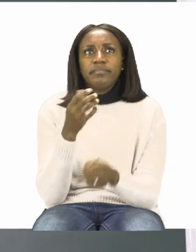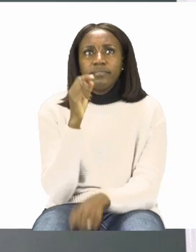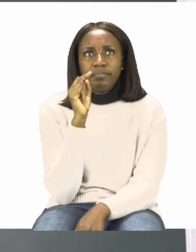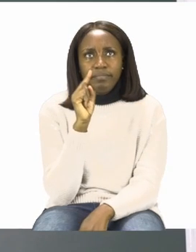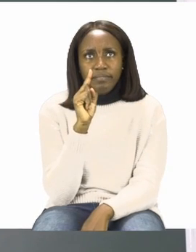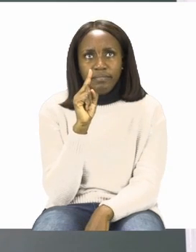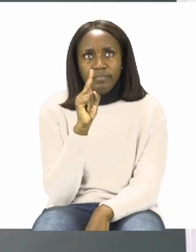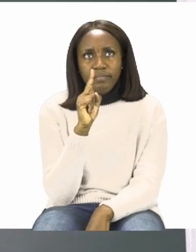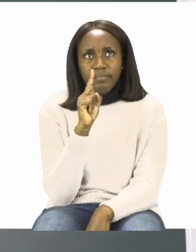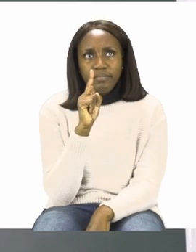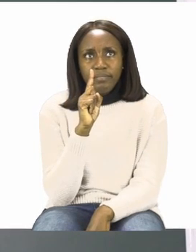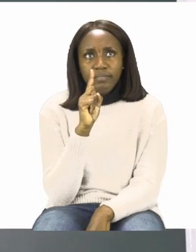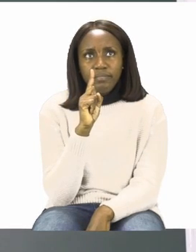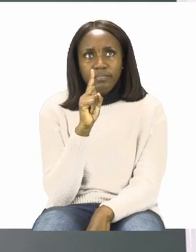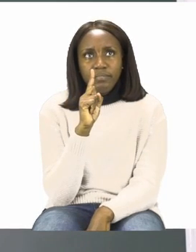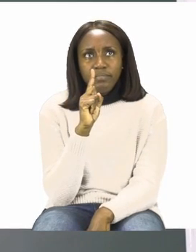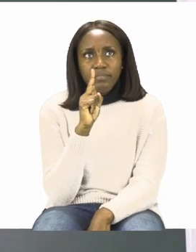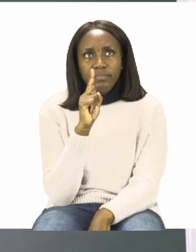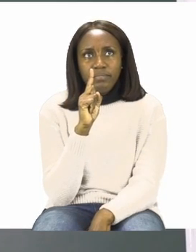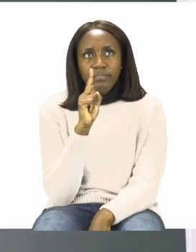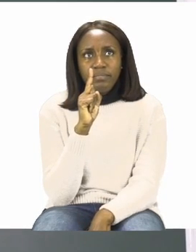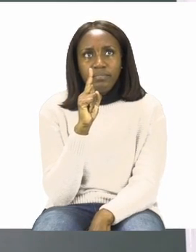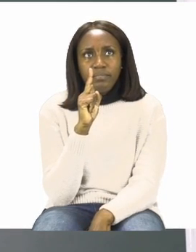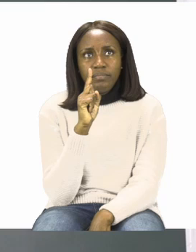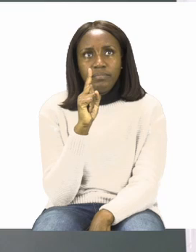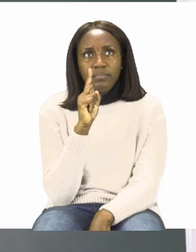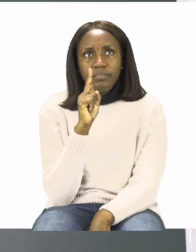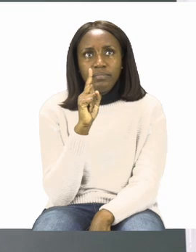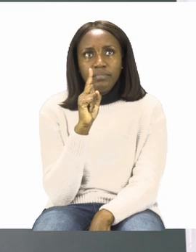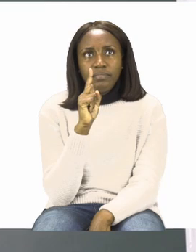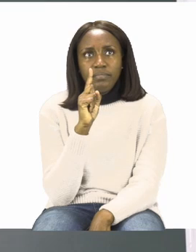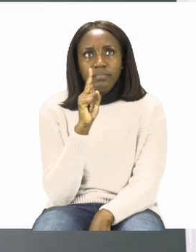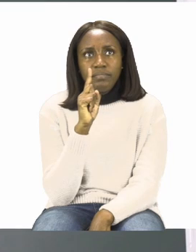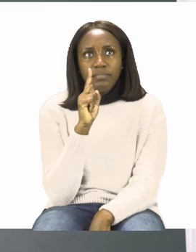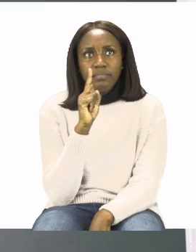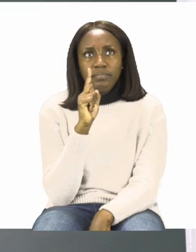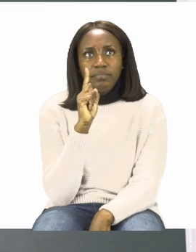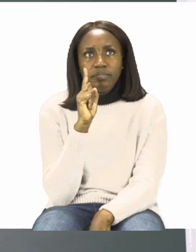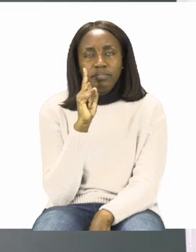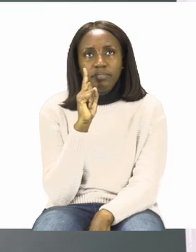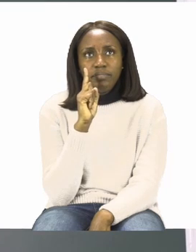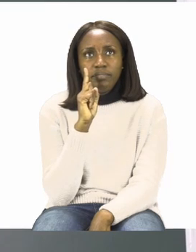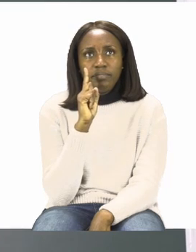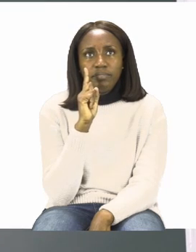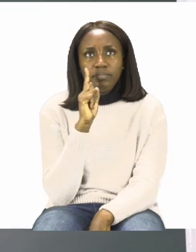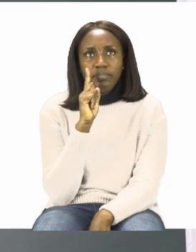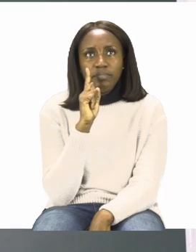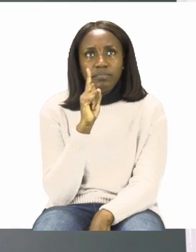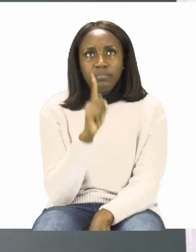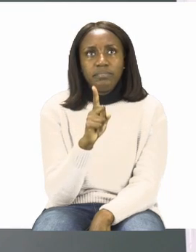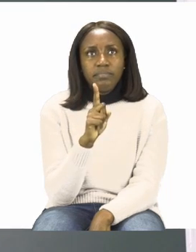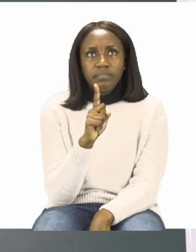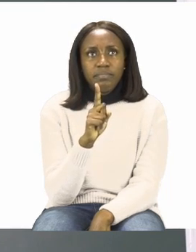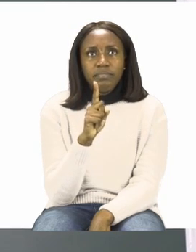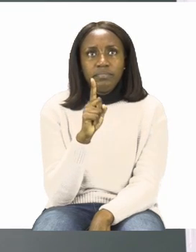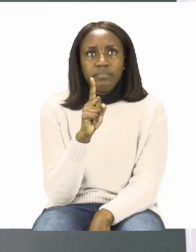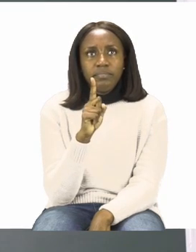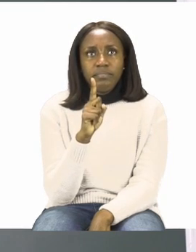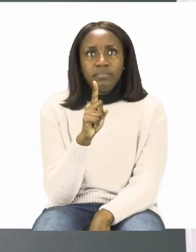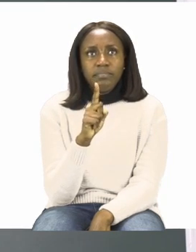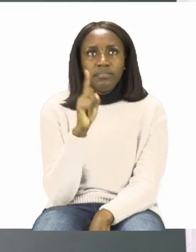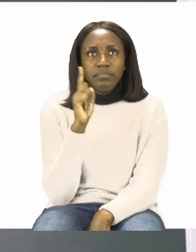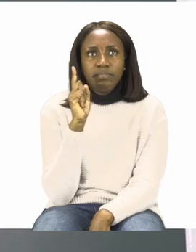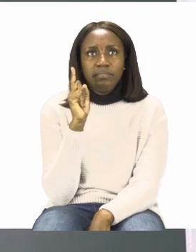board. Let's go ahead and count together. We have 1